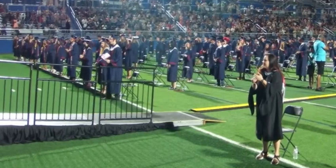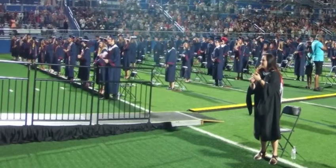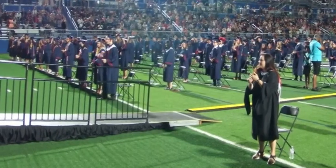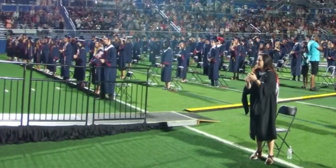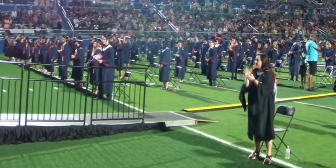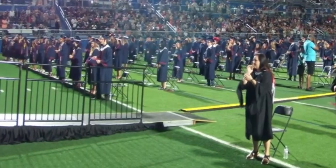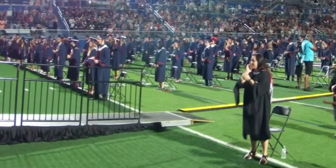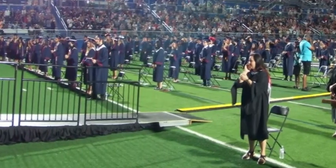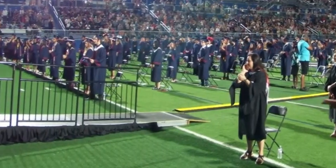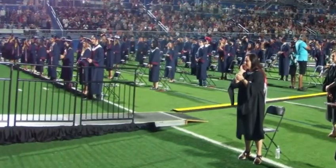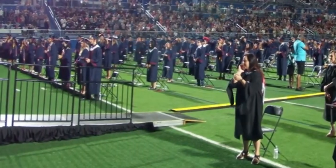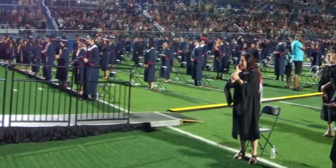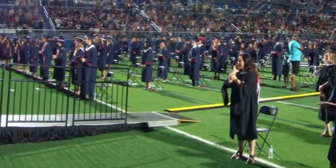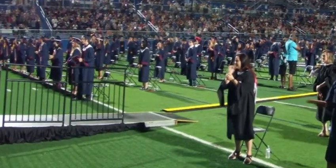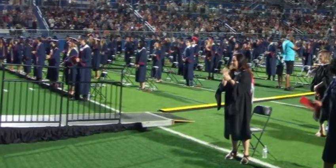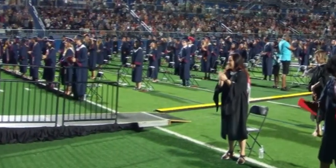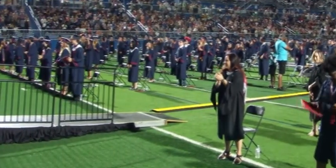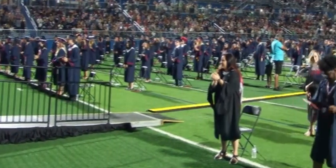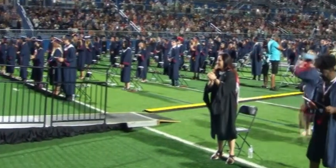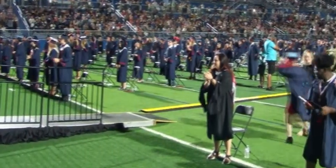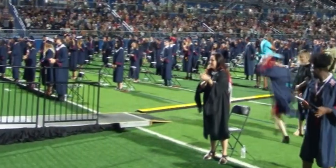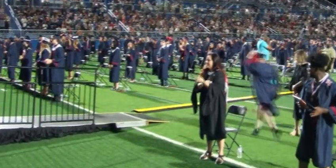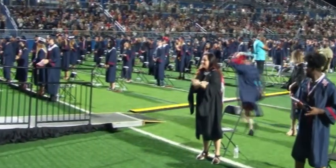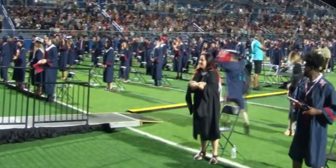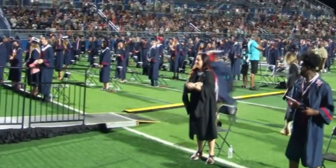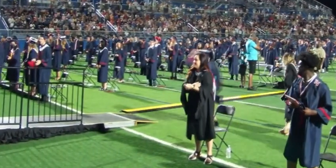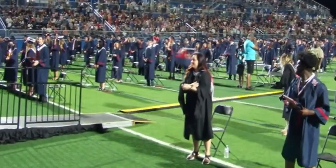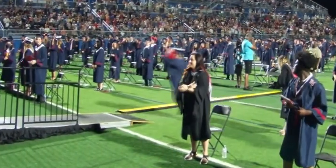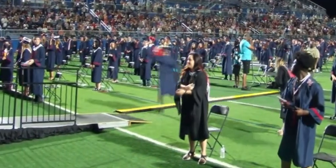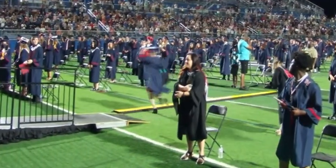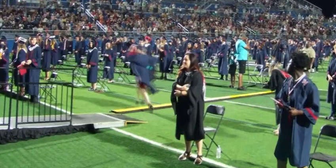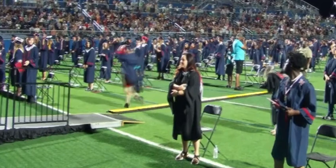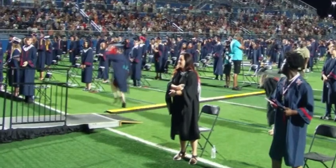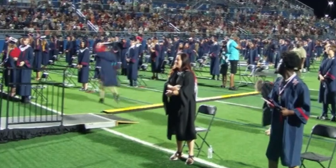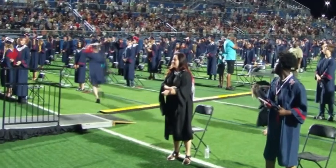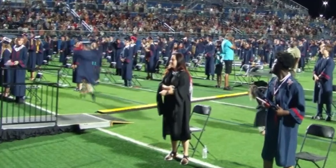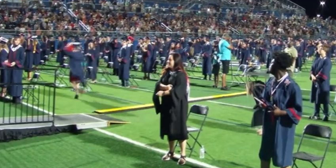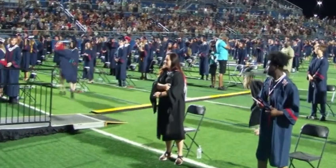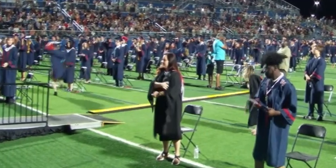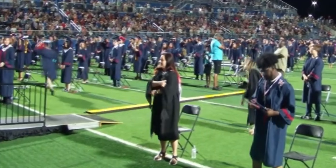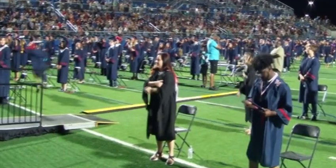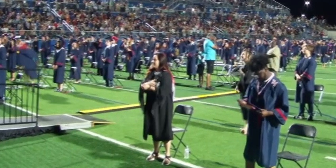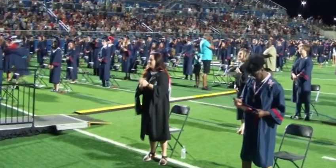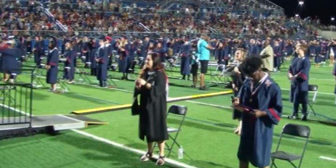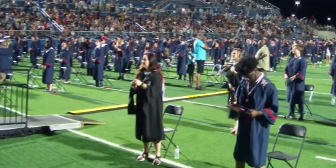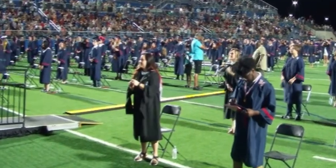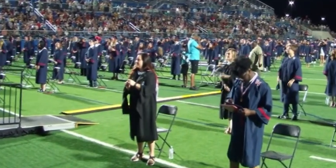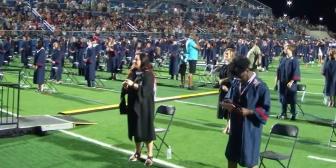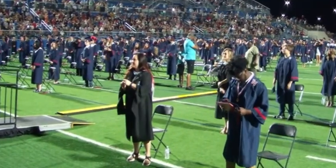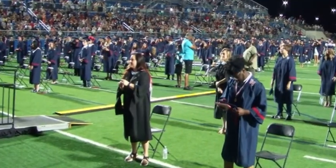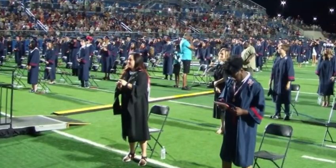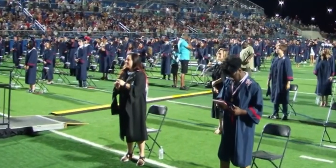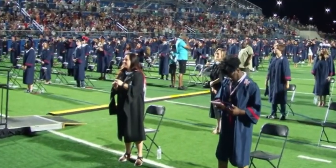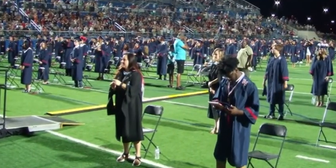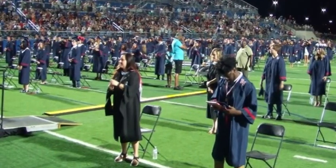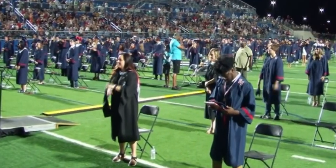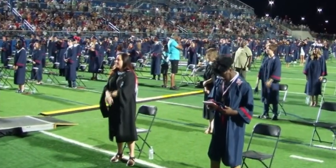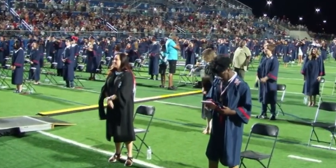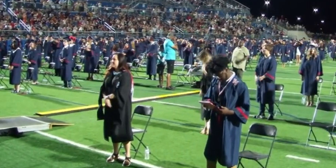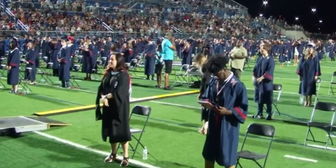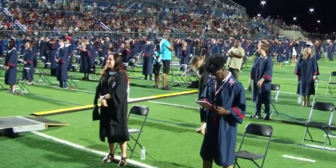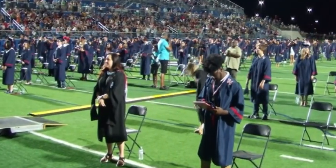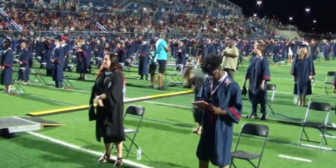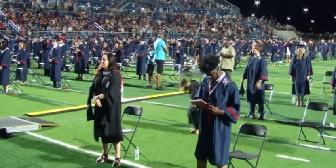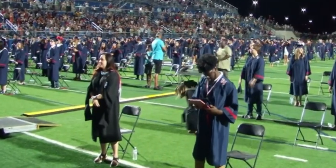sing our alma mater. Graduates, on that last line, I want you to throw your hats